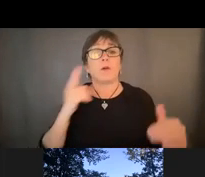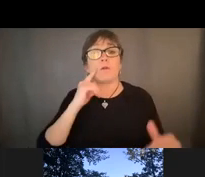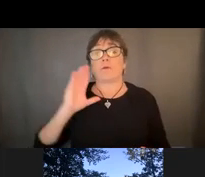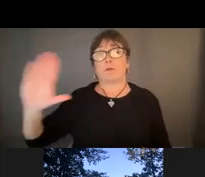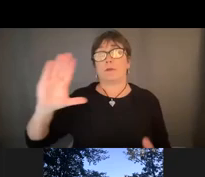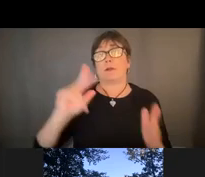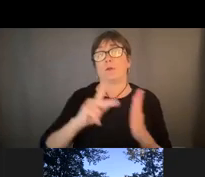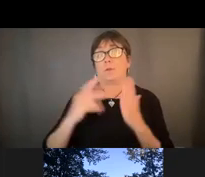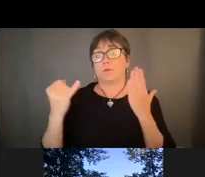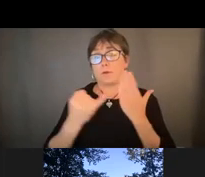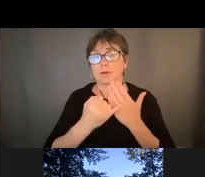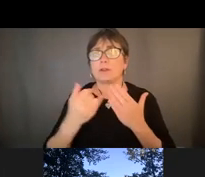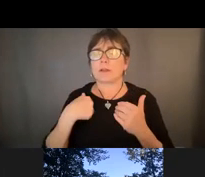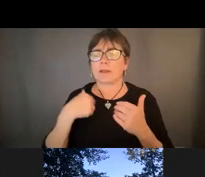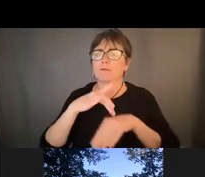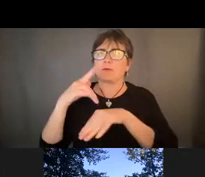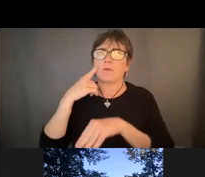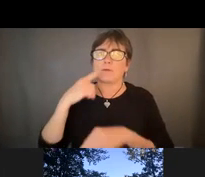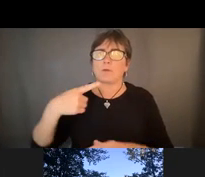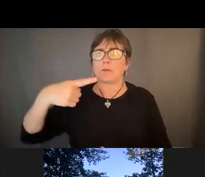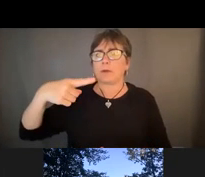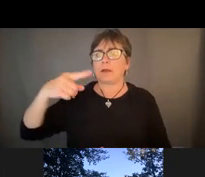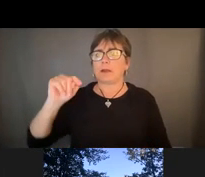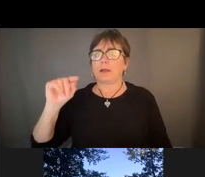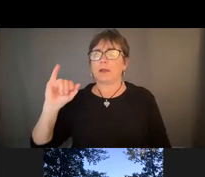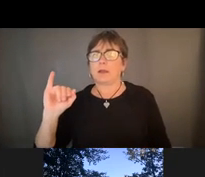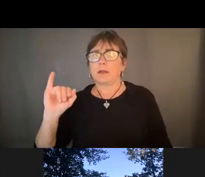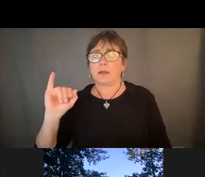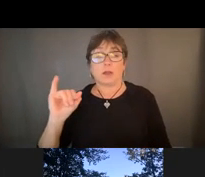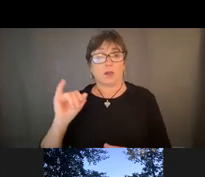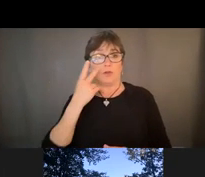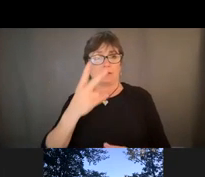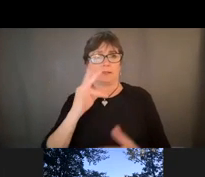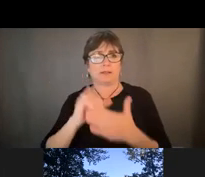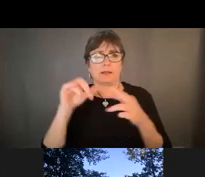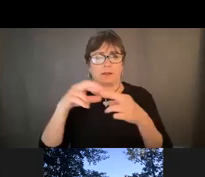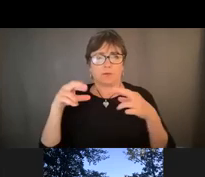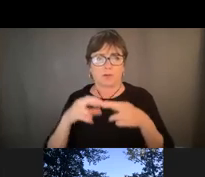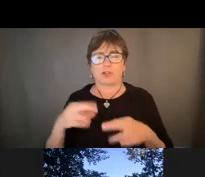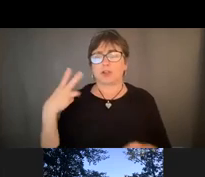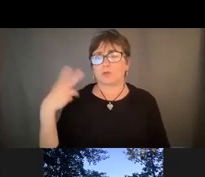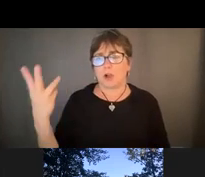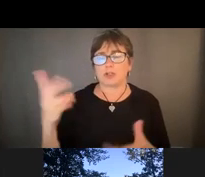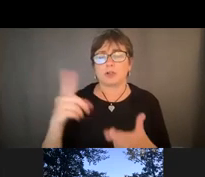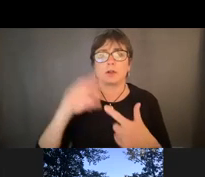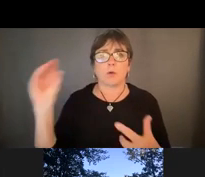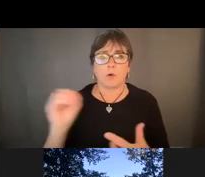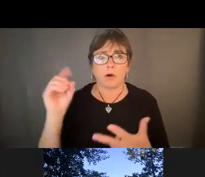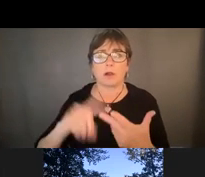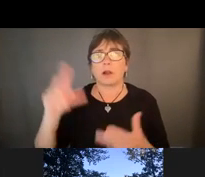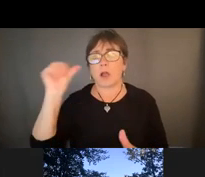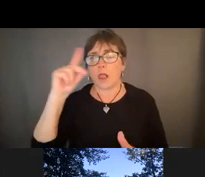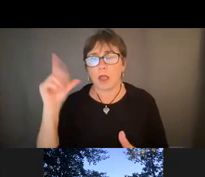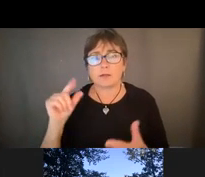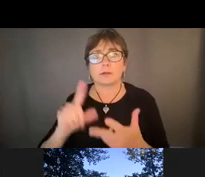resources for their PTI. And as you can see, their region consists of Washington, Oregon, Alaska,